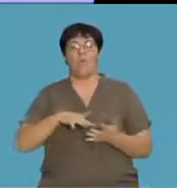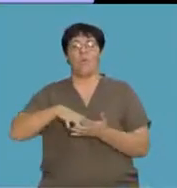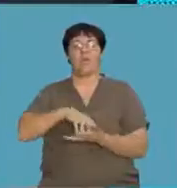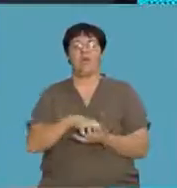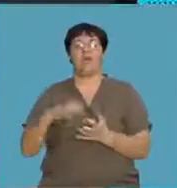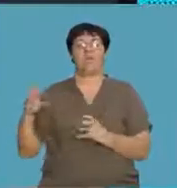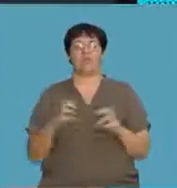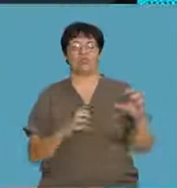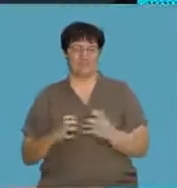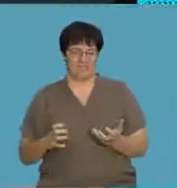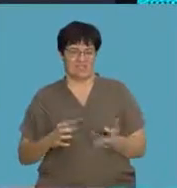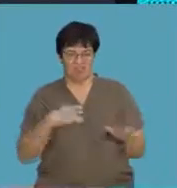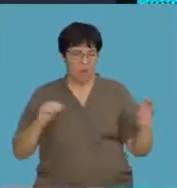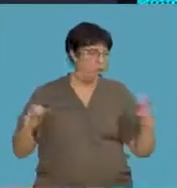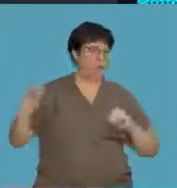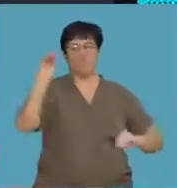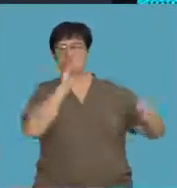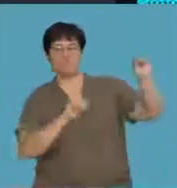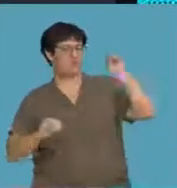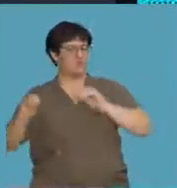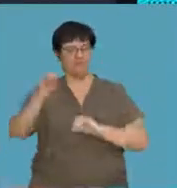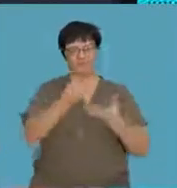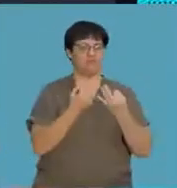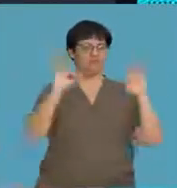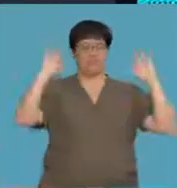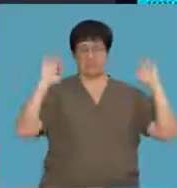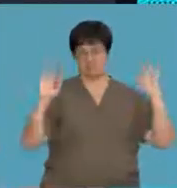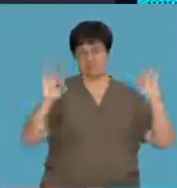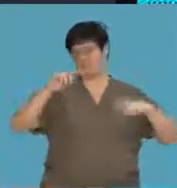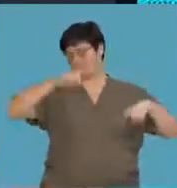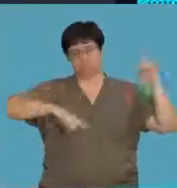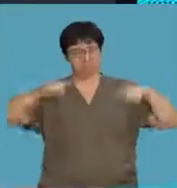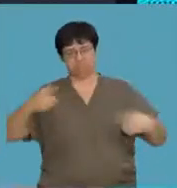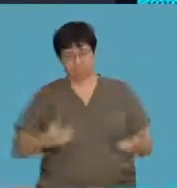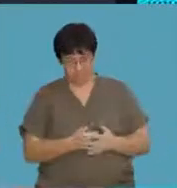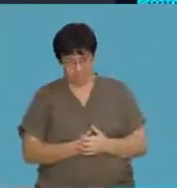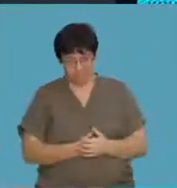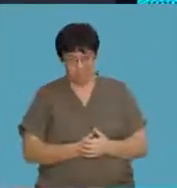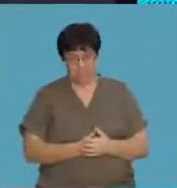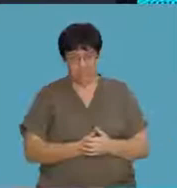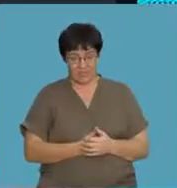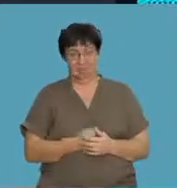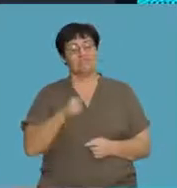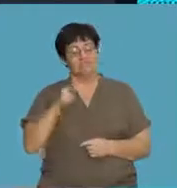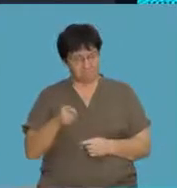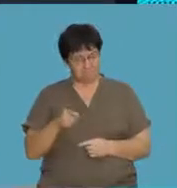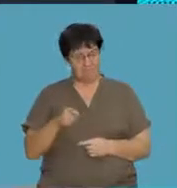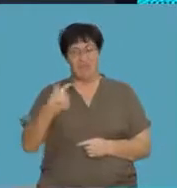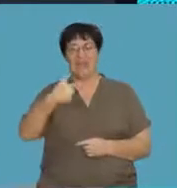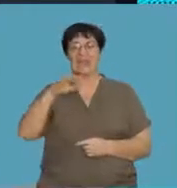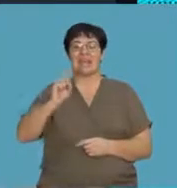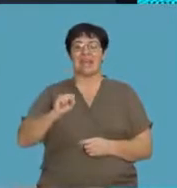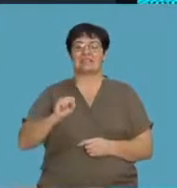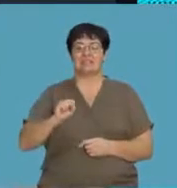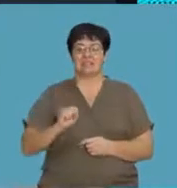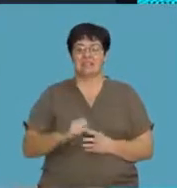and that's why these particles are actually free to move, in a random or haphazard fashion. As a result, a gas